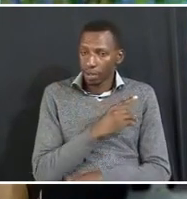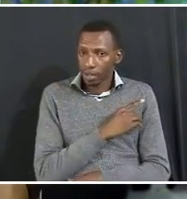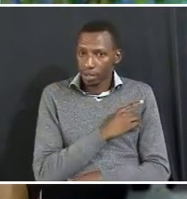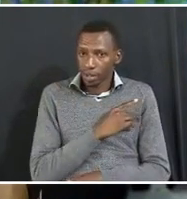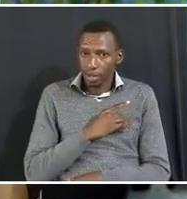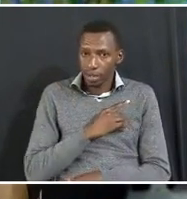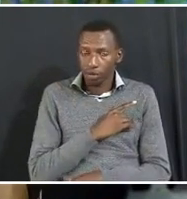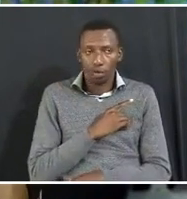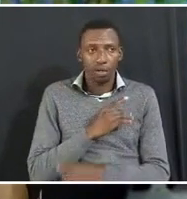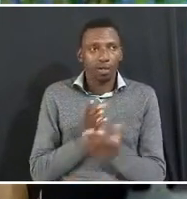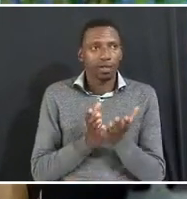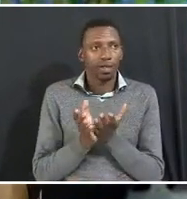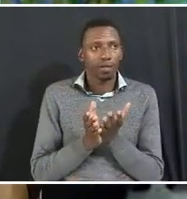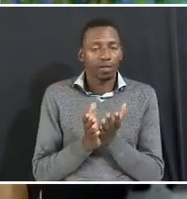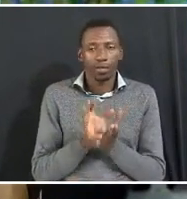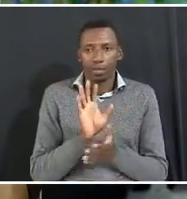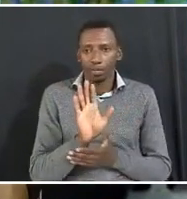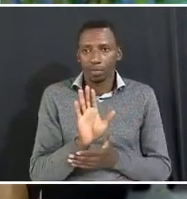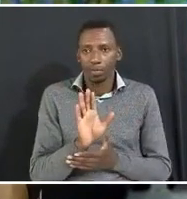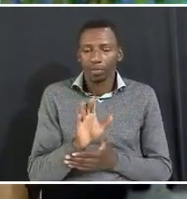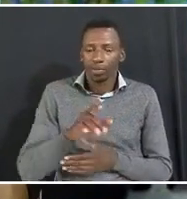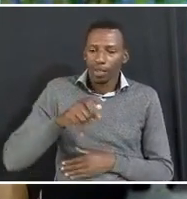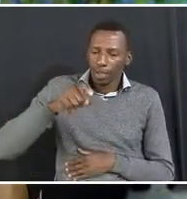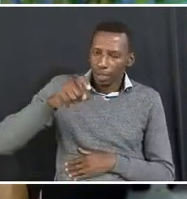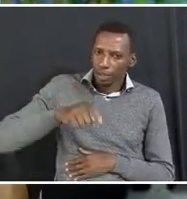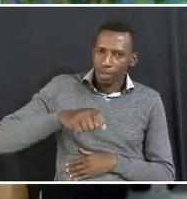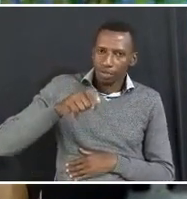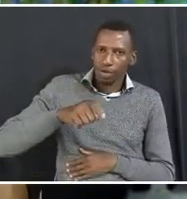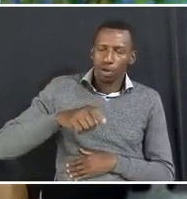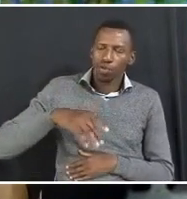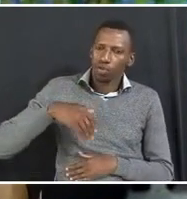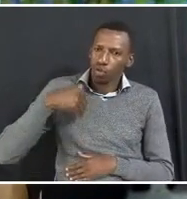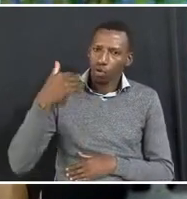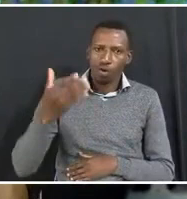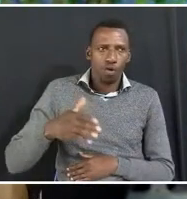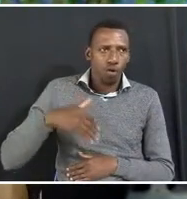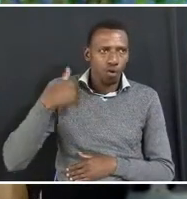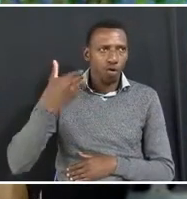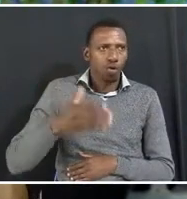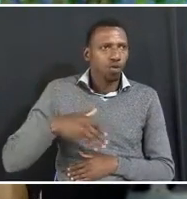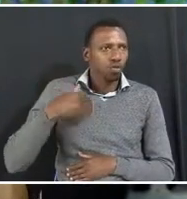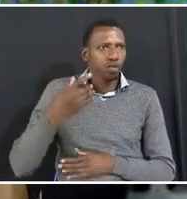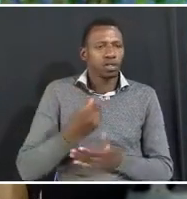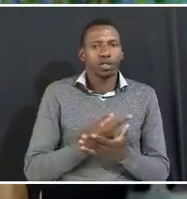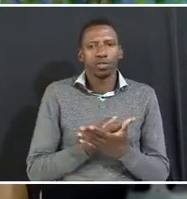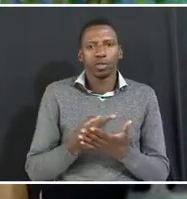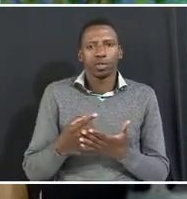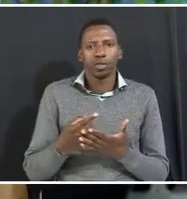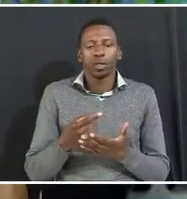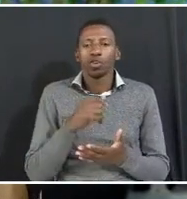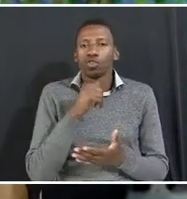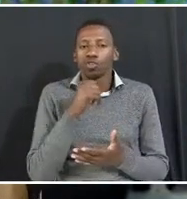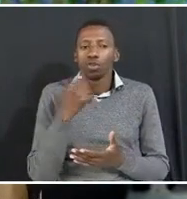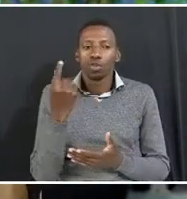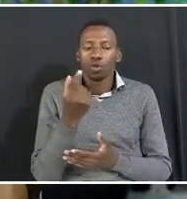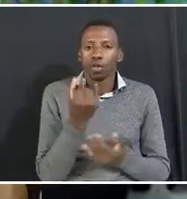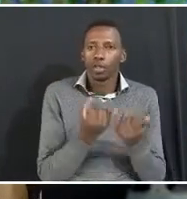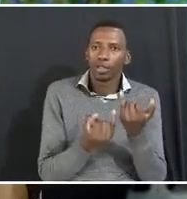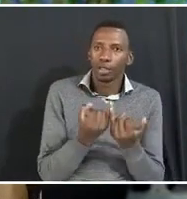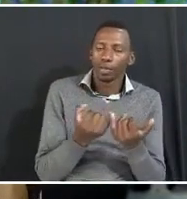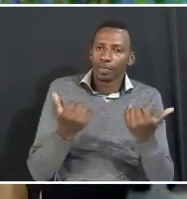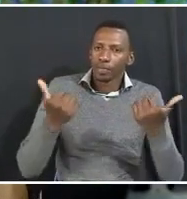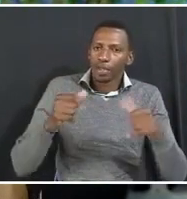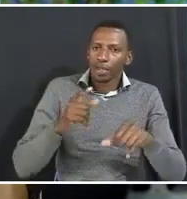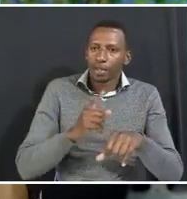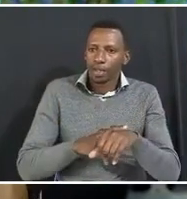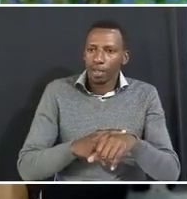the services of deaconate are required throughout the week, not only on Sabbath. Any time during